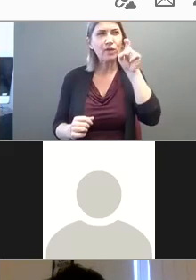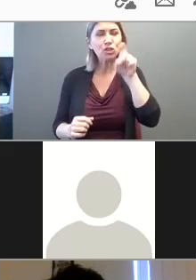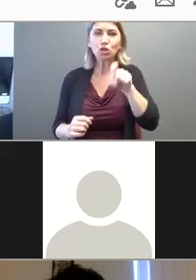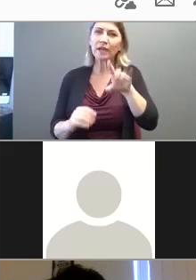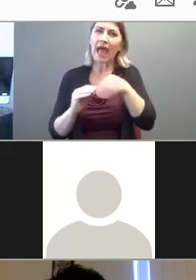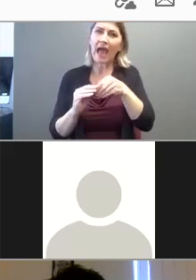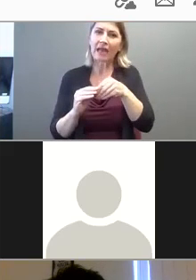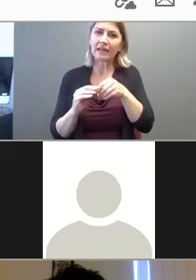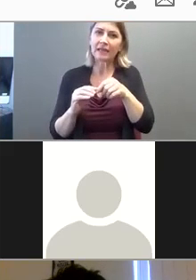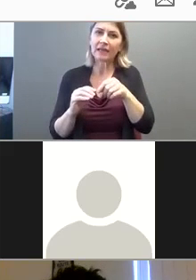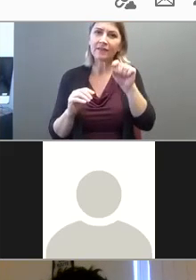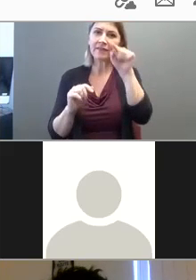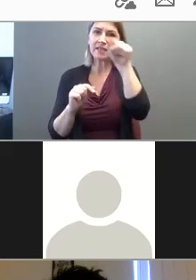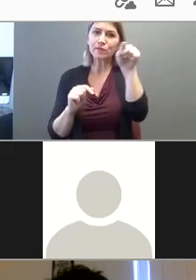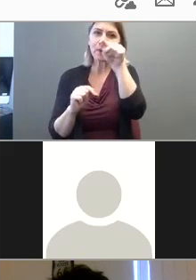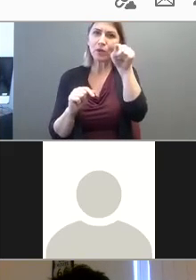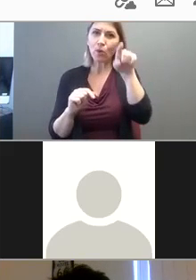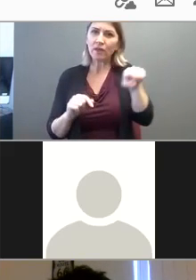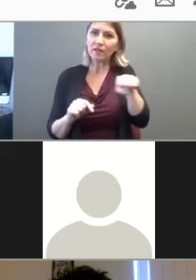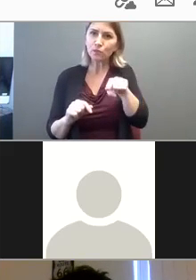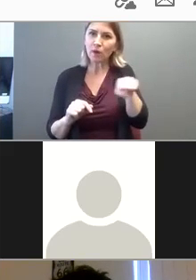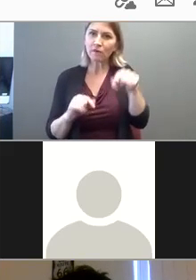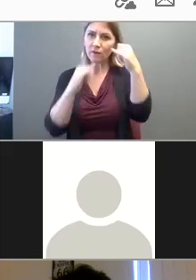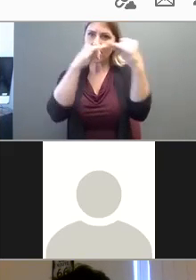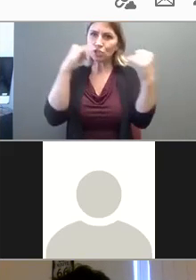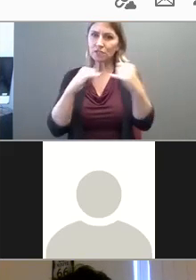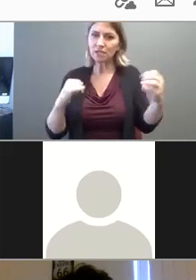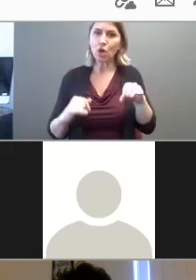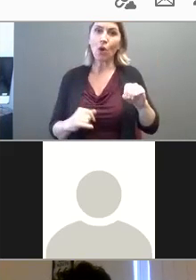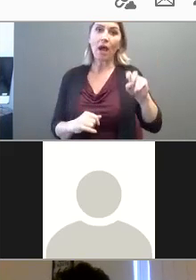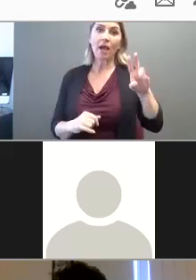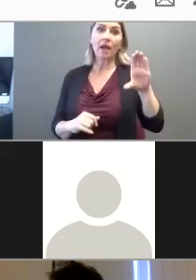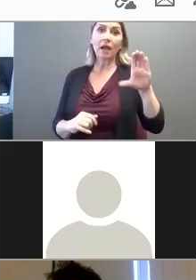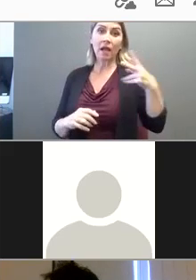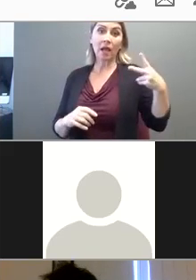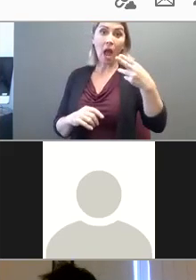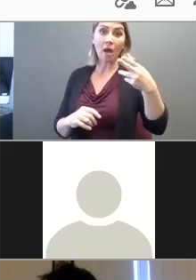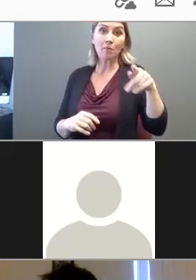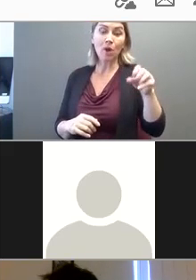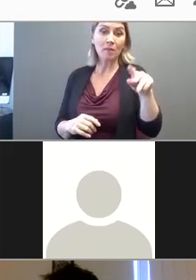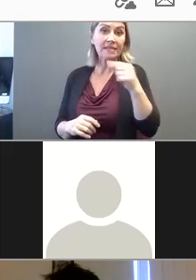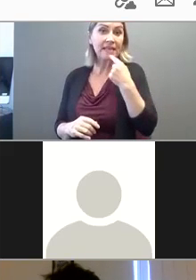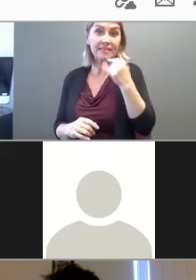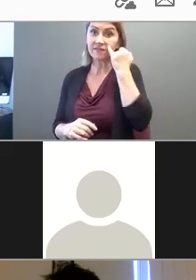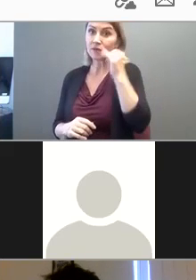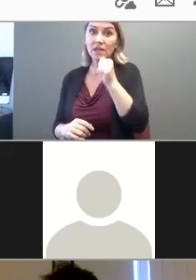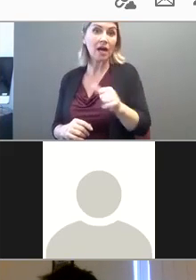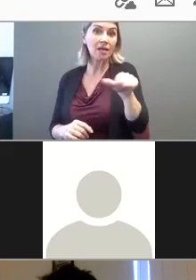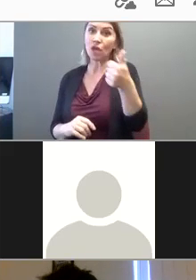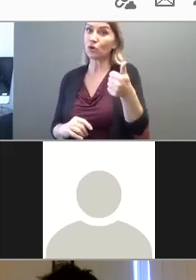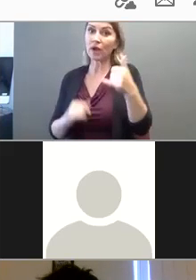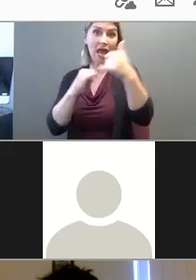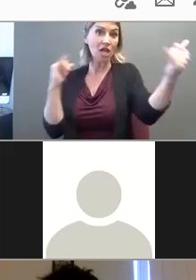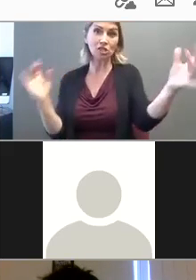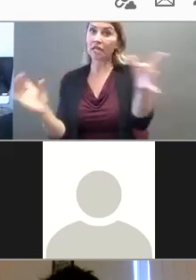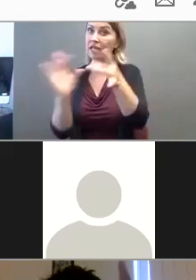E or whether we should add the edge E prime. So cut property says as long as there is no other edge connecting between